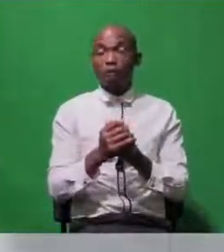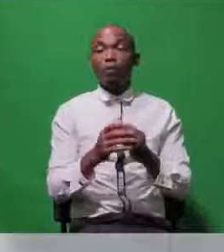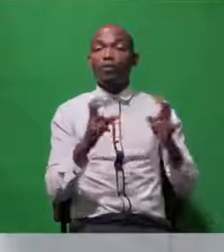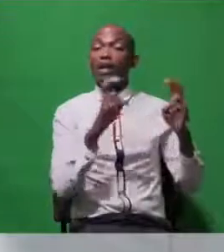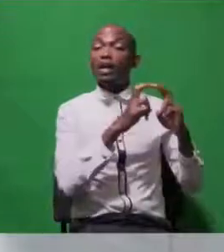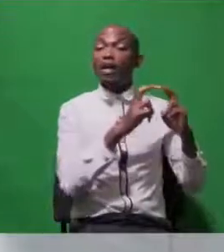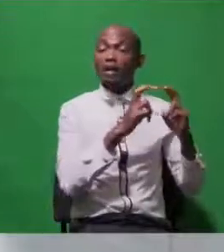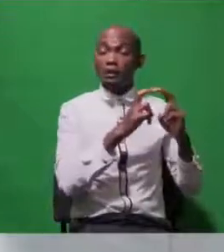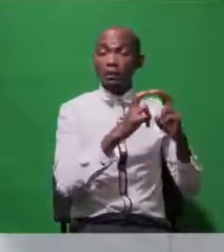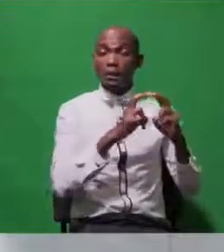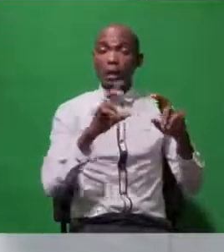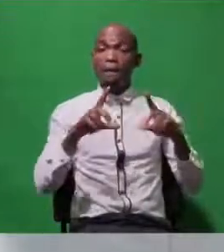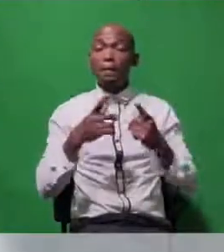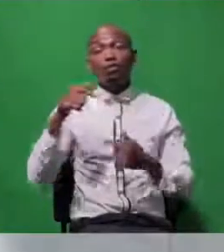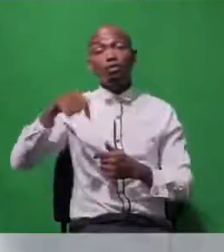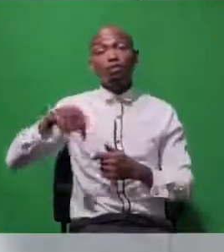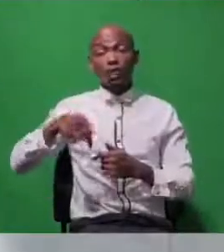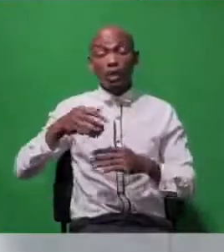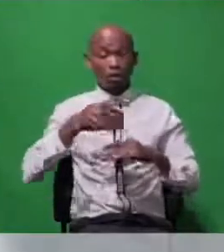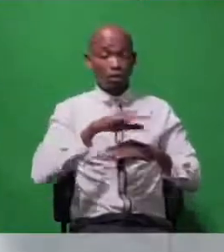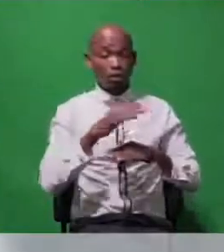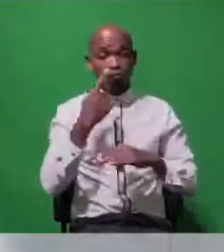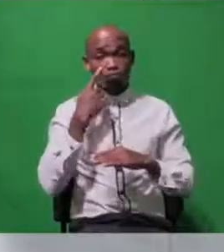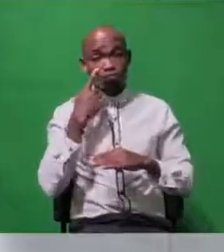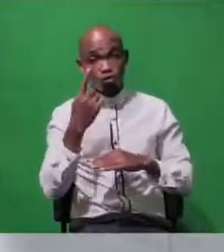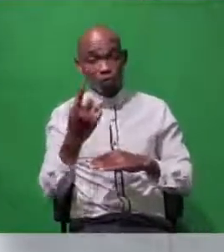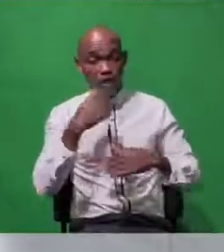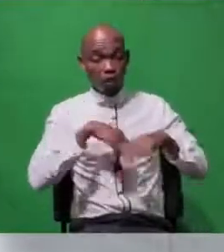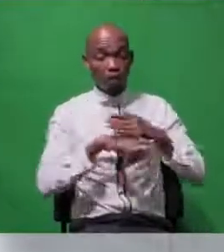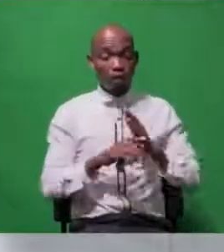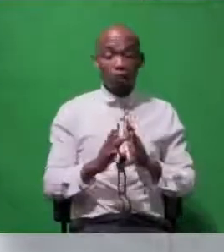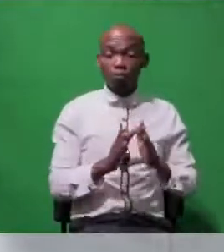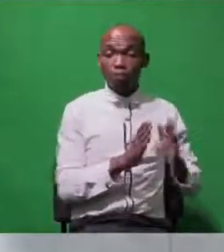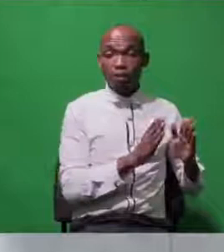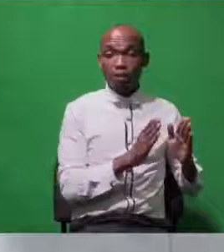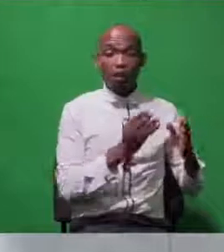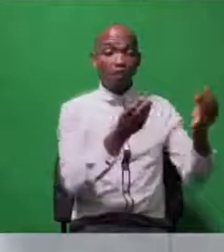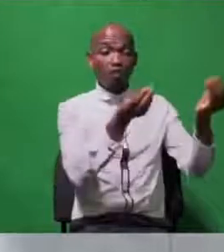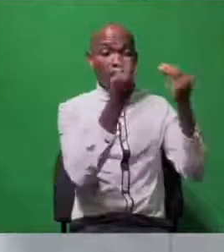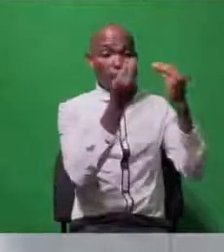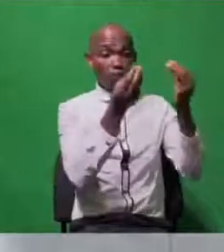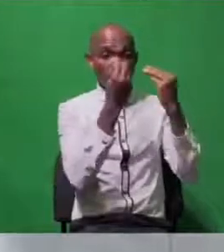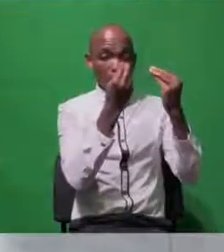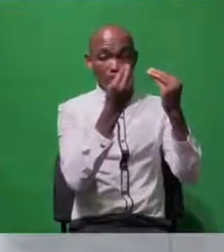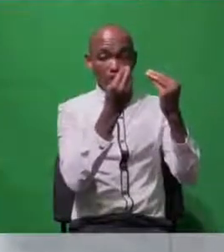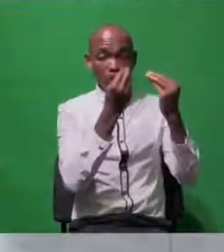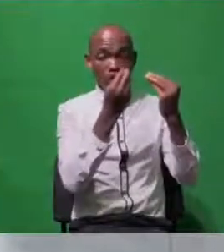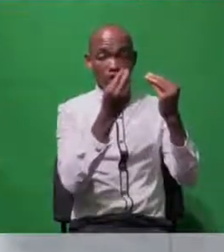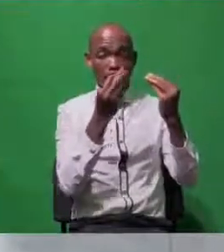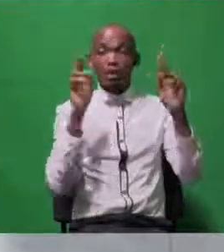we are going to discuss, or we are going to look at the colonial education as our